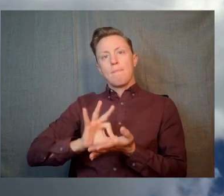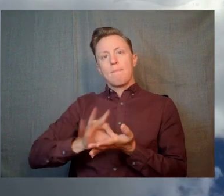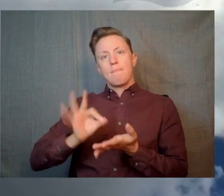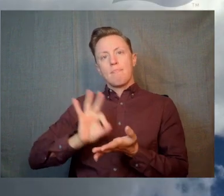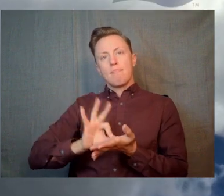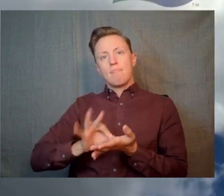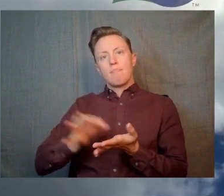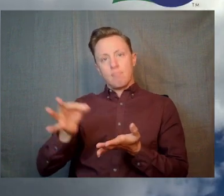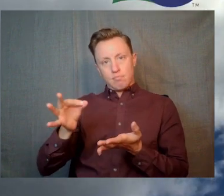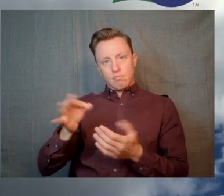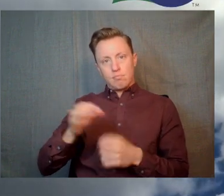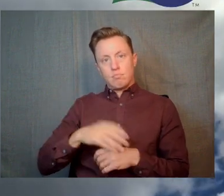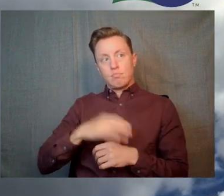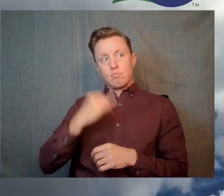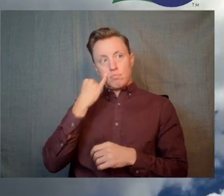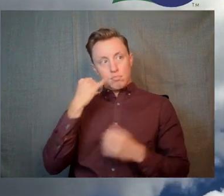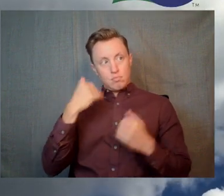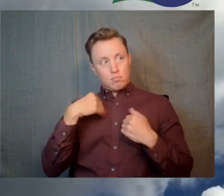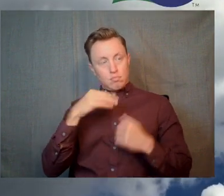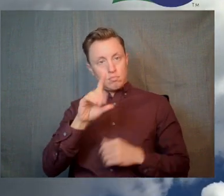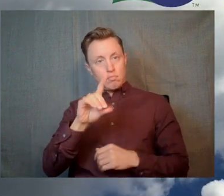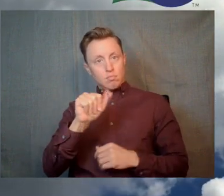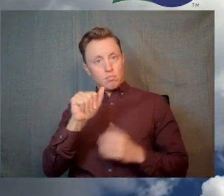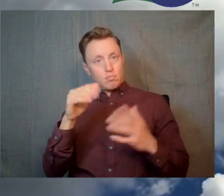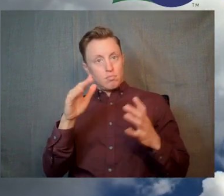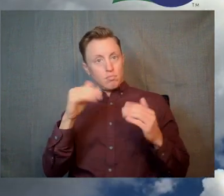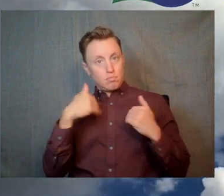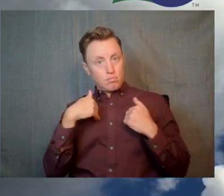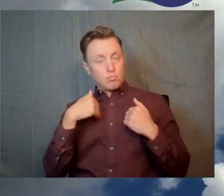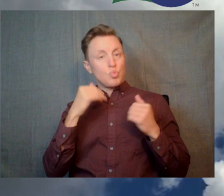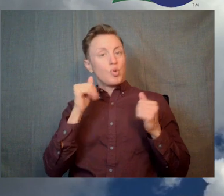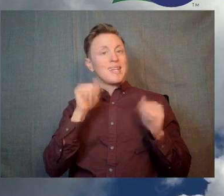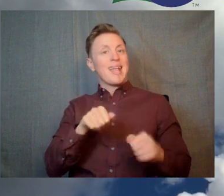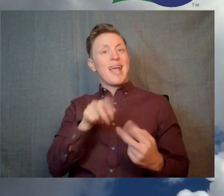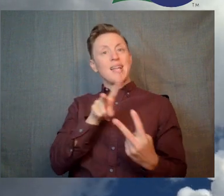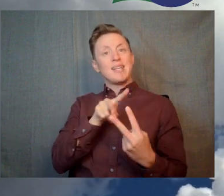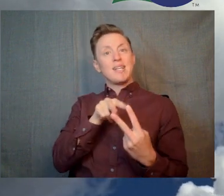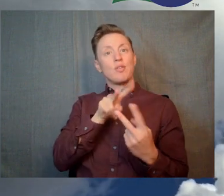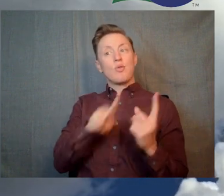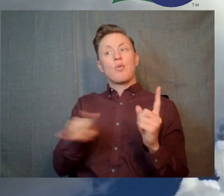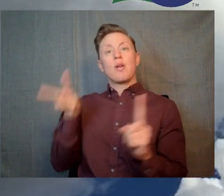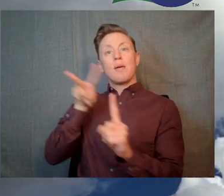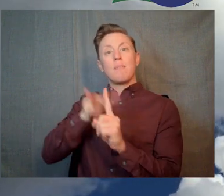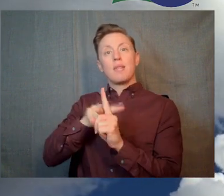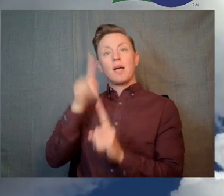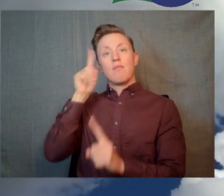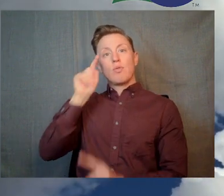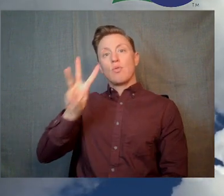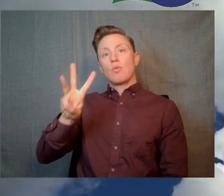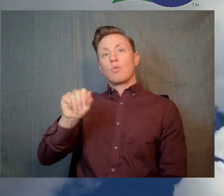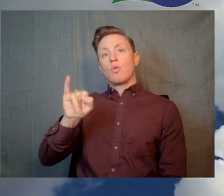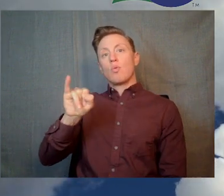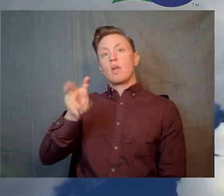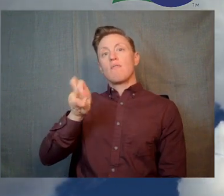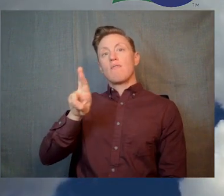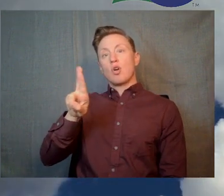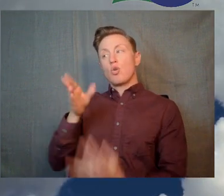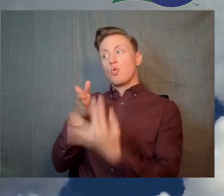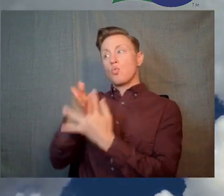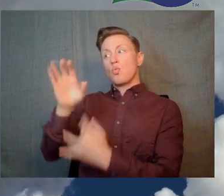Coloradans with disabilities can get Medicaid by either applying for a waiver